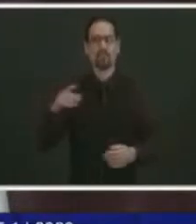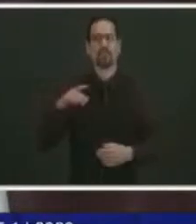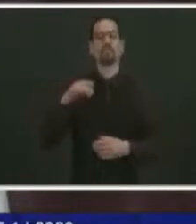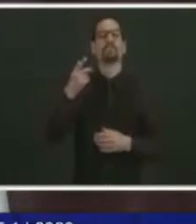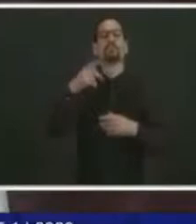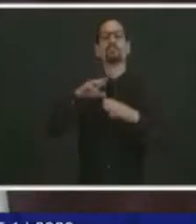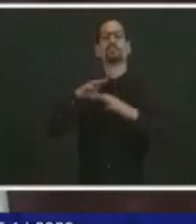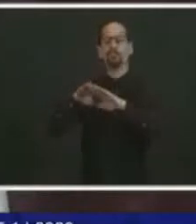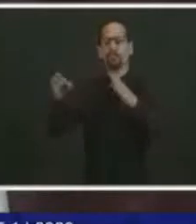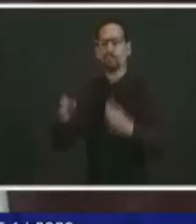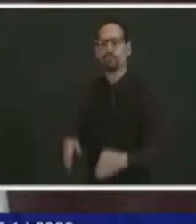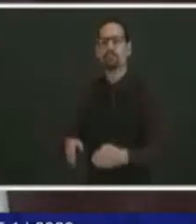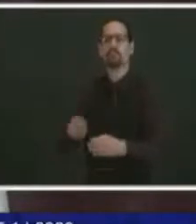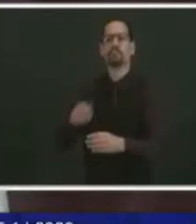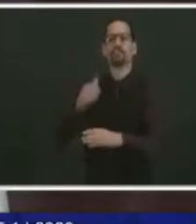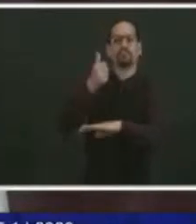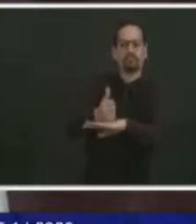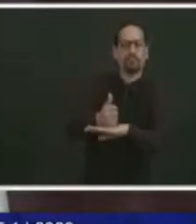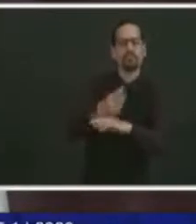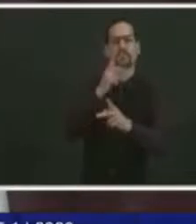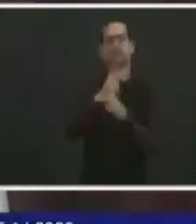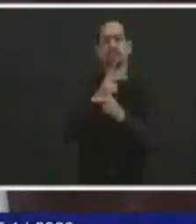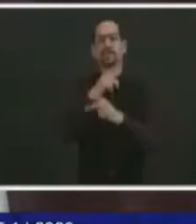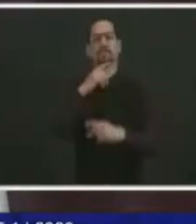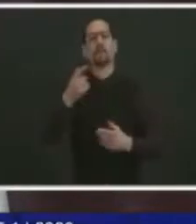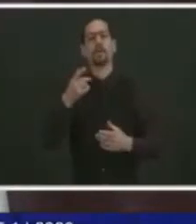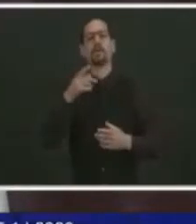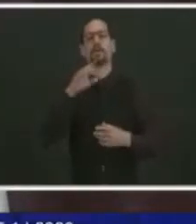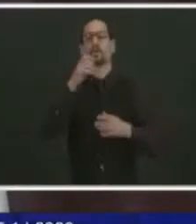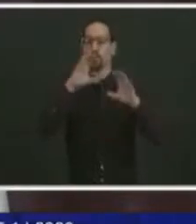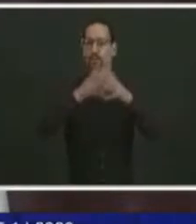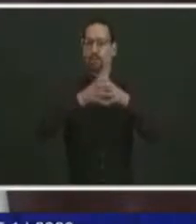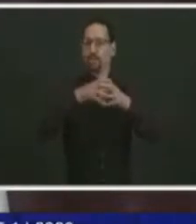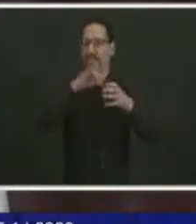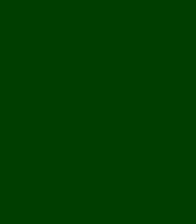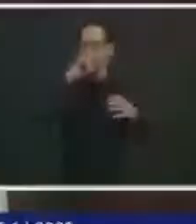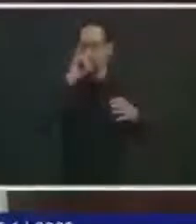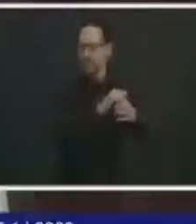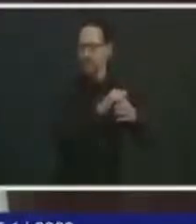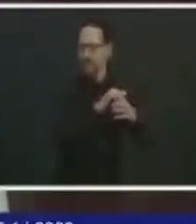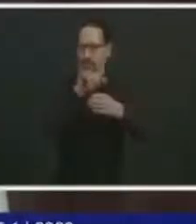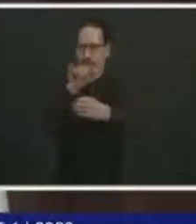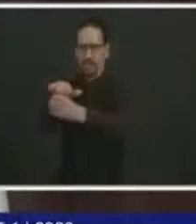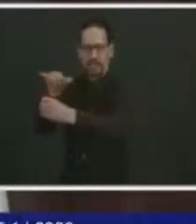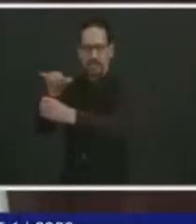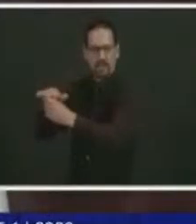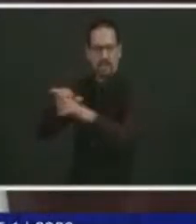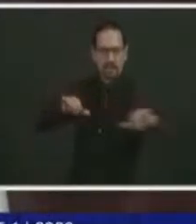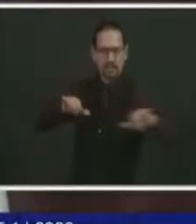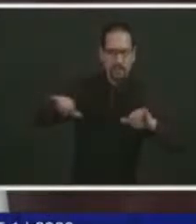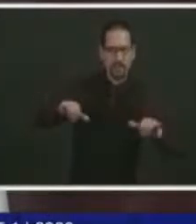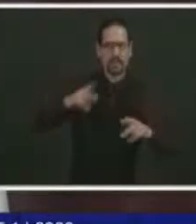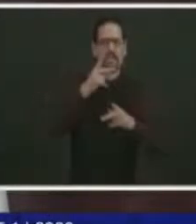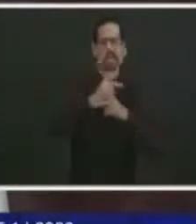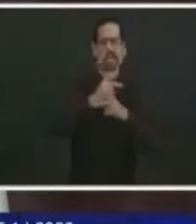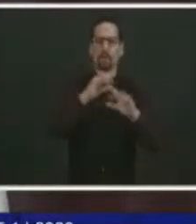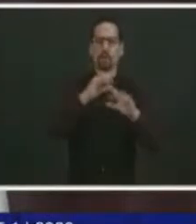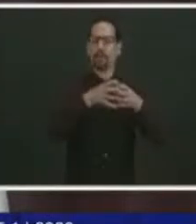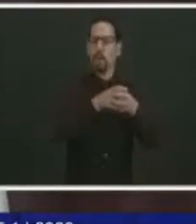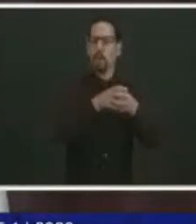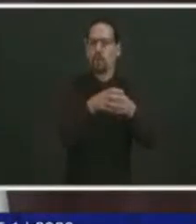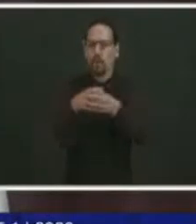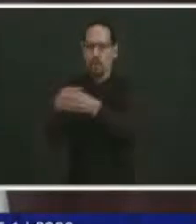know, it is hard to get kids socially distanced, so we're, you know, realistic about this, but you can keep them in stable groups,